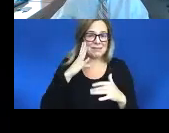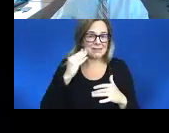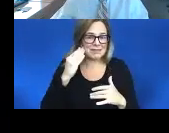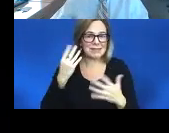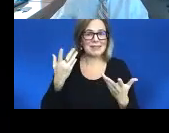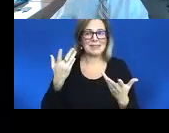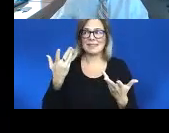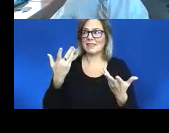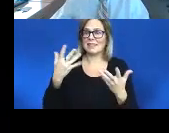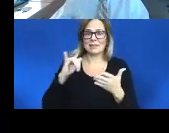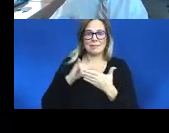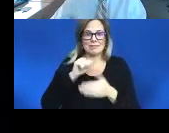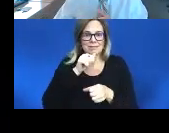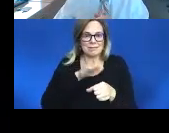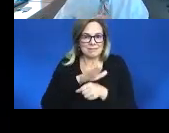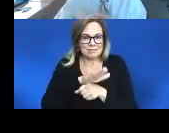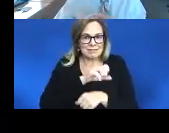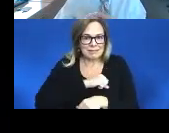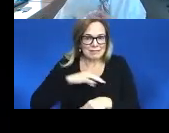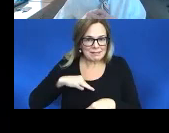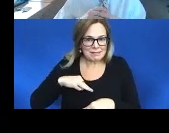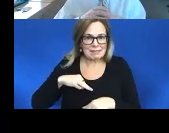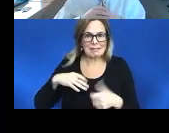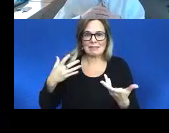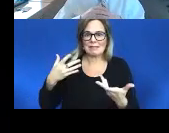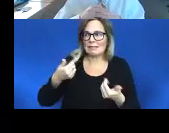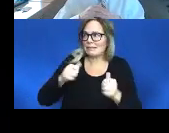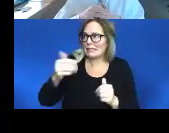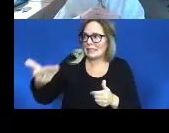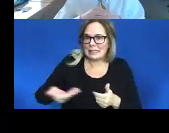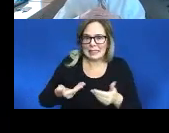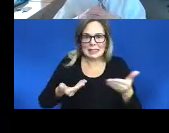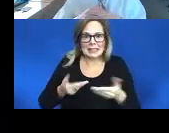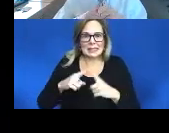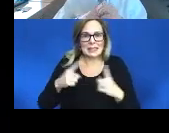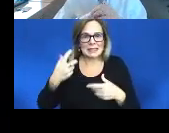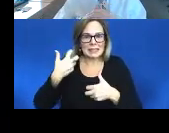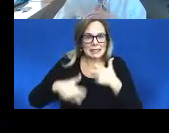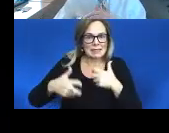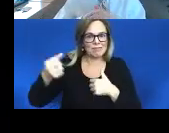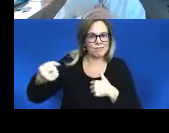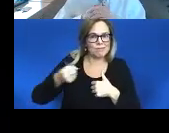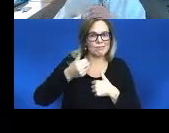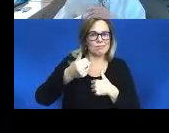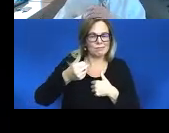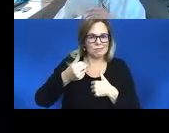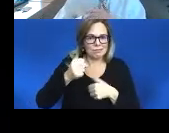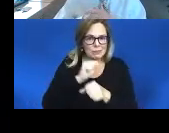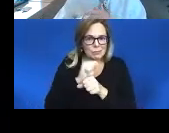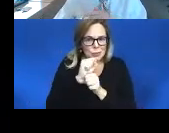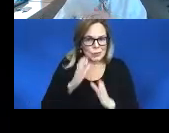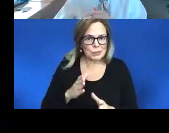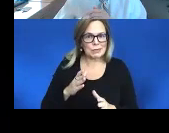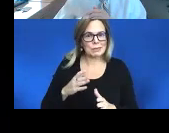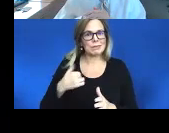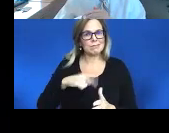filling positions. We know that this is a hardship for many of you, and we recognize that so many of you